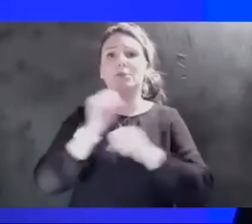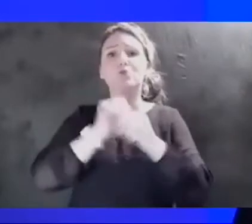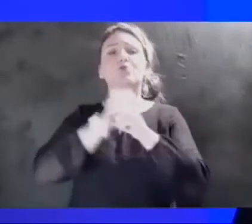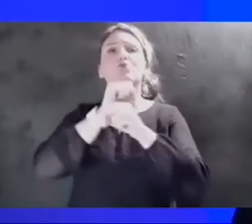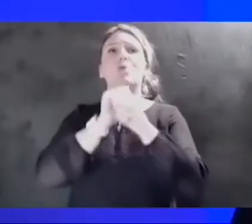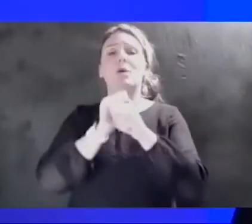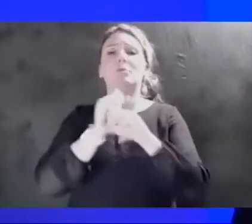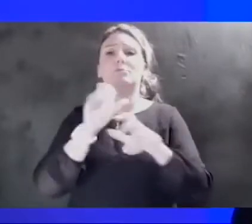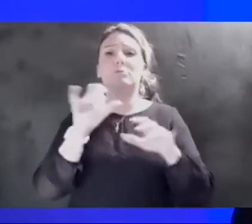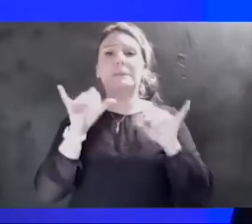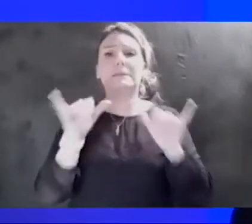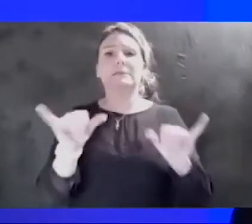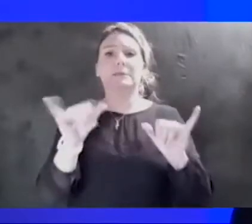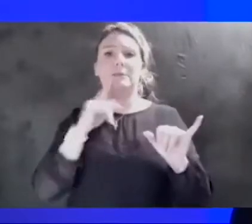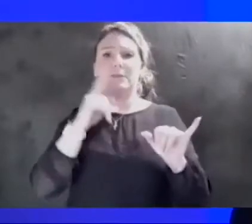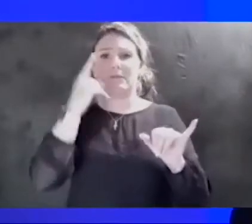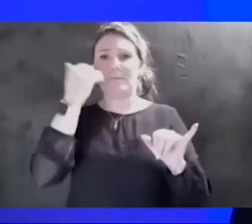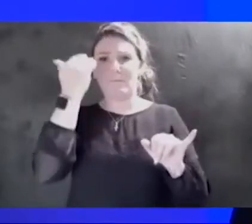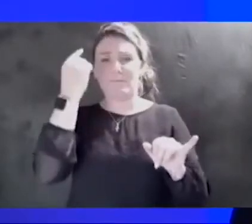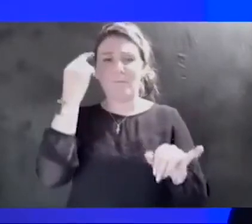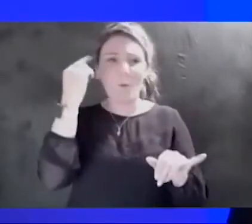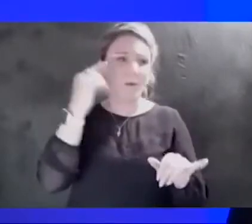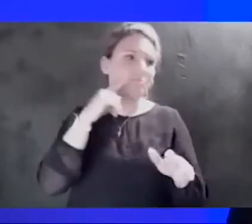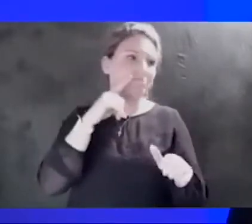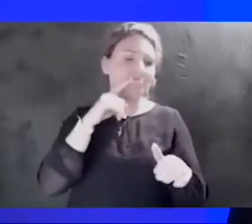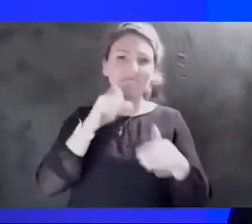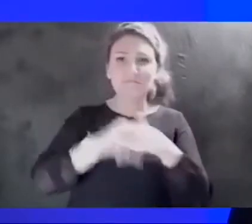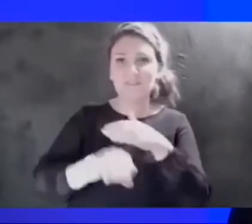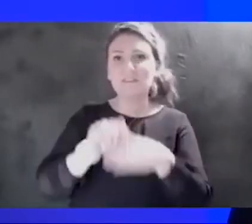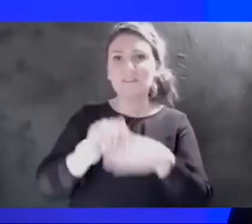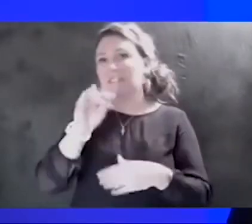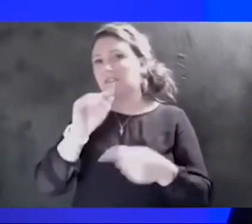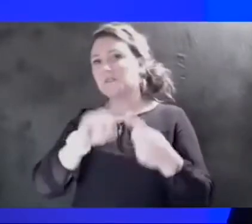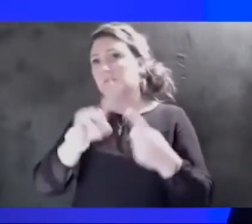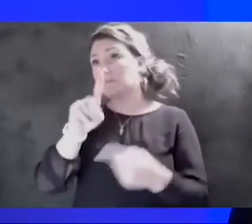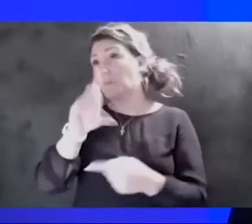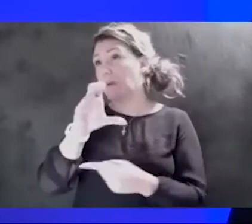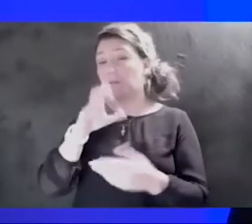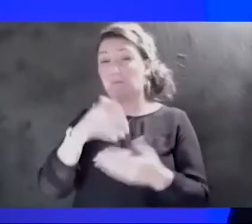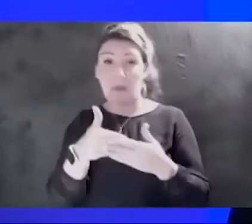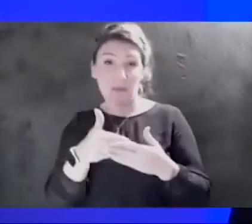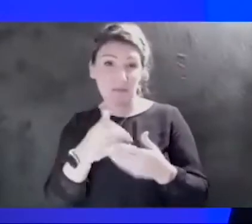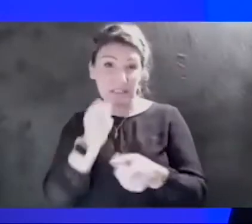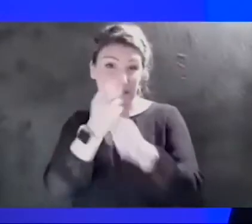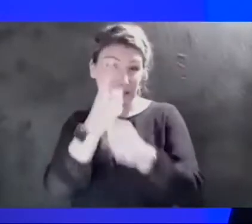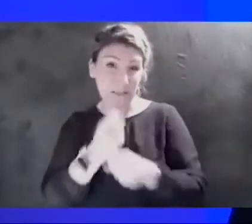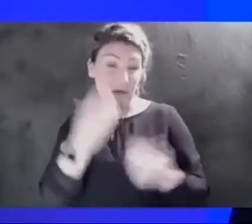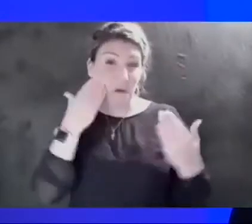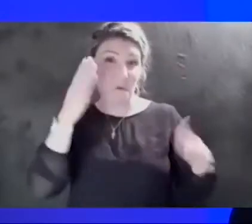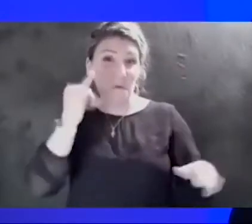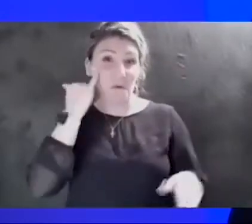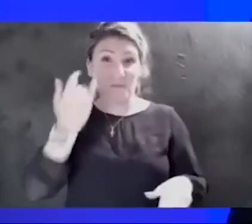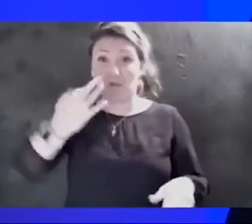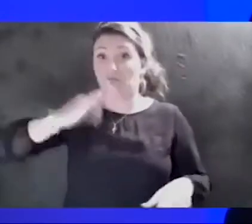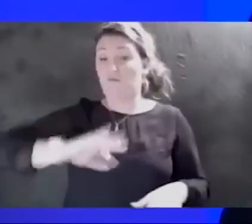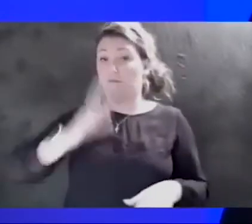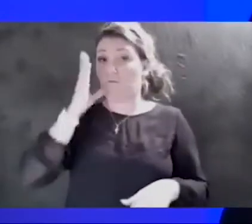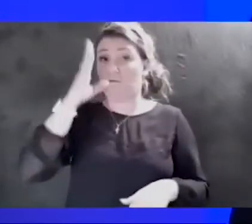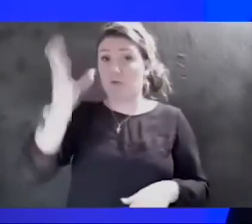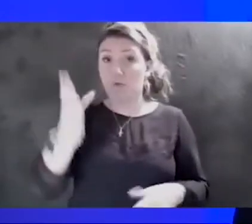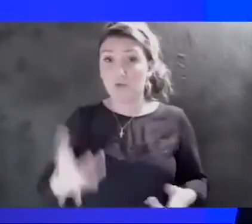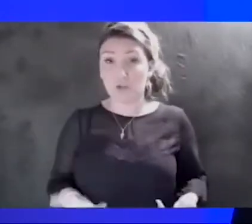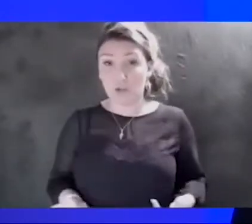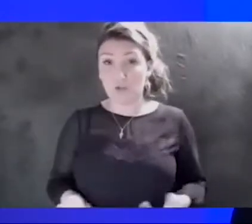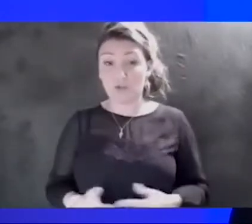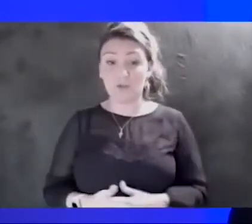delivering 70 to 100 babies a year. I don't know if that's going to be profitable for the future. And so then what are we going